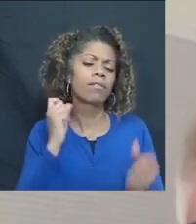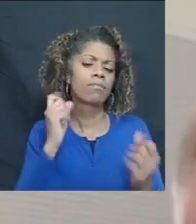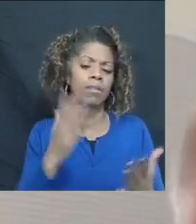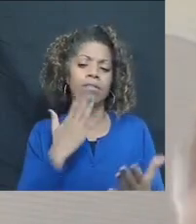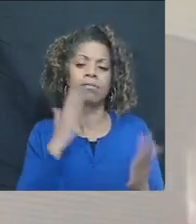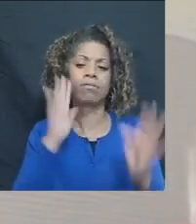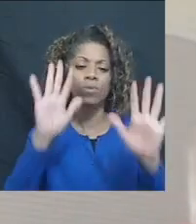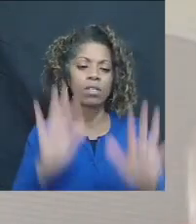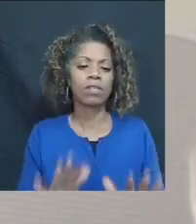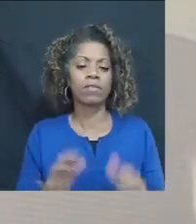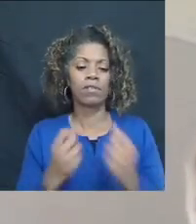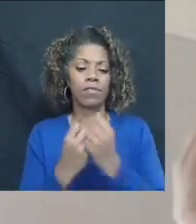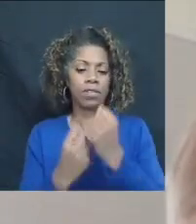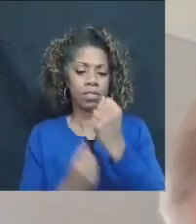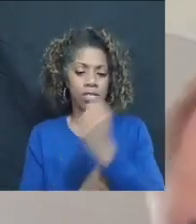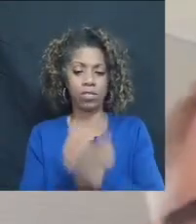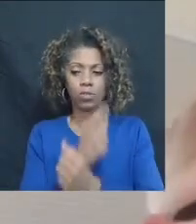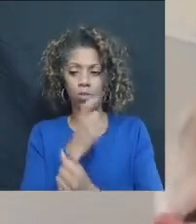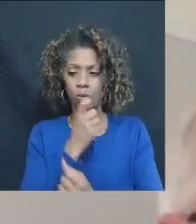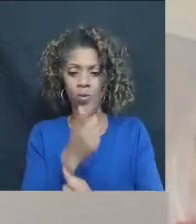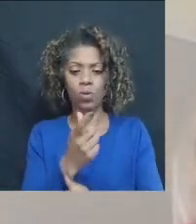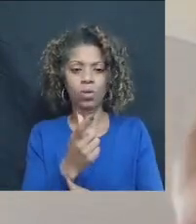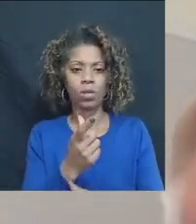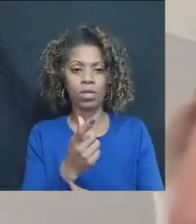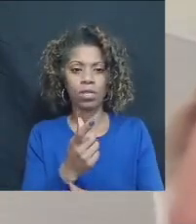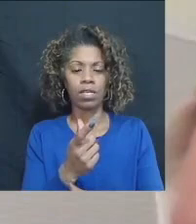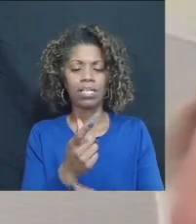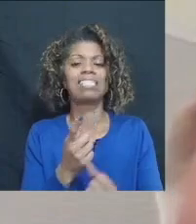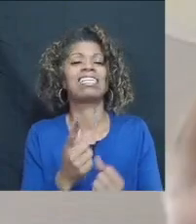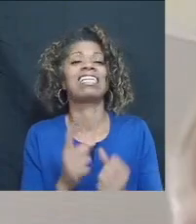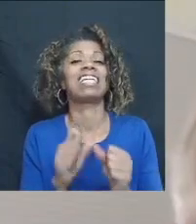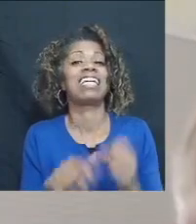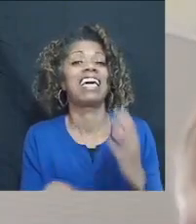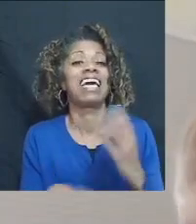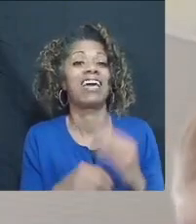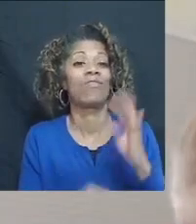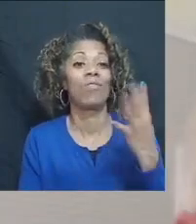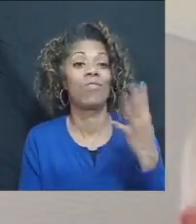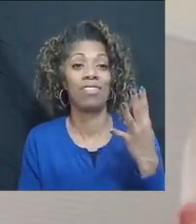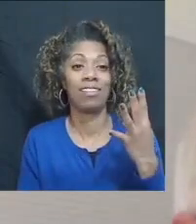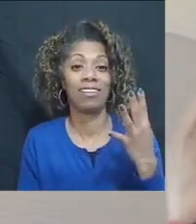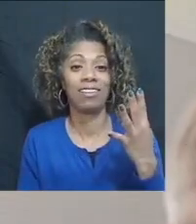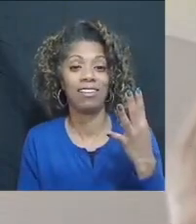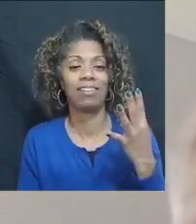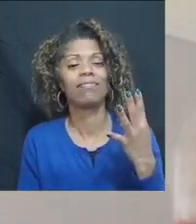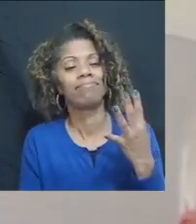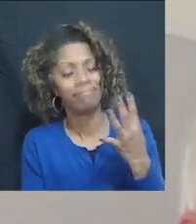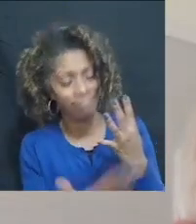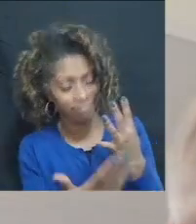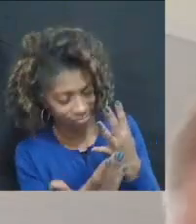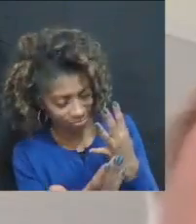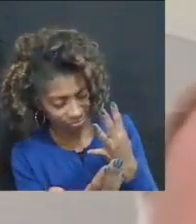but I'd like to see more of it. If I could add a fourth, by the way. So granted. Okay, thank you.